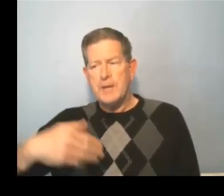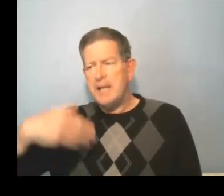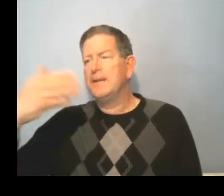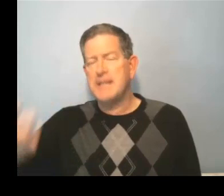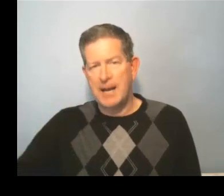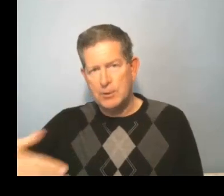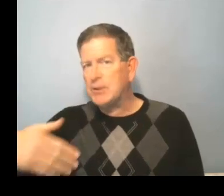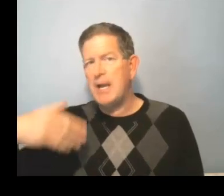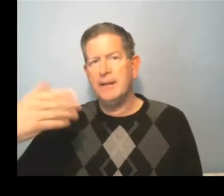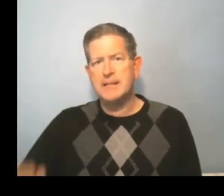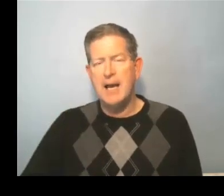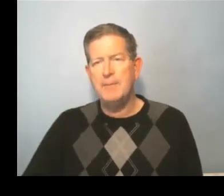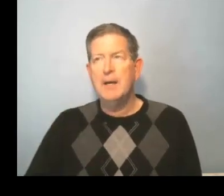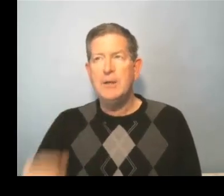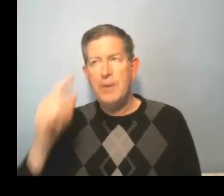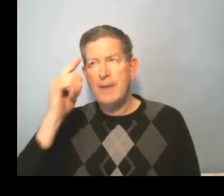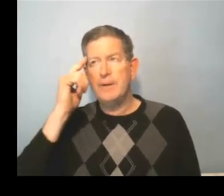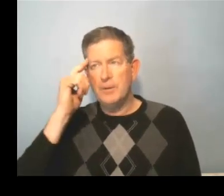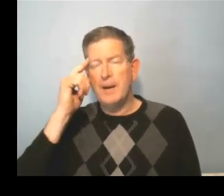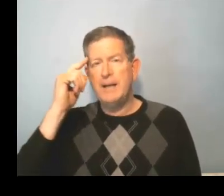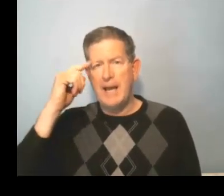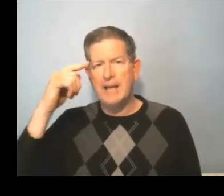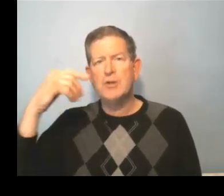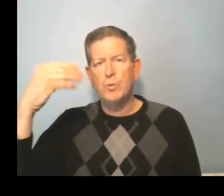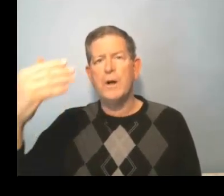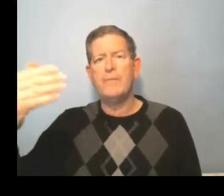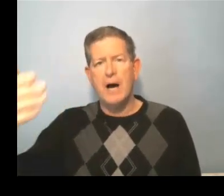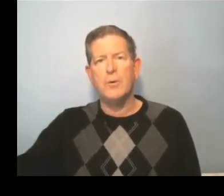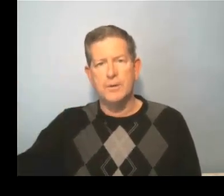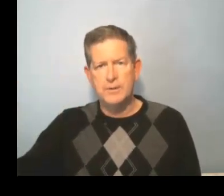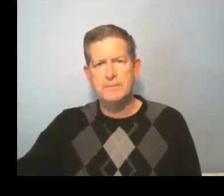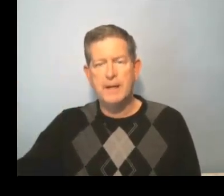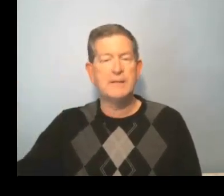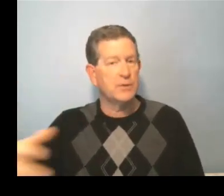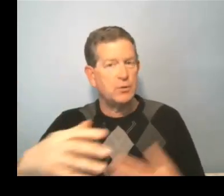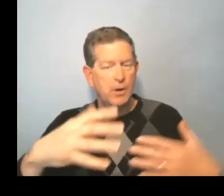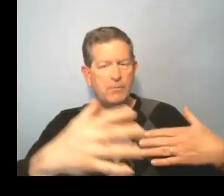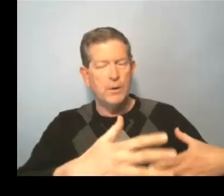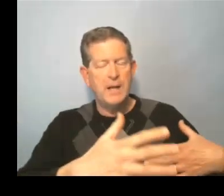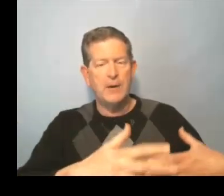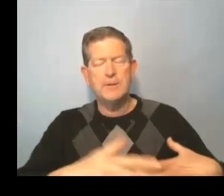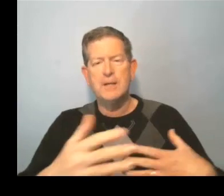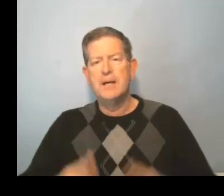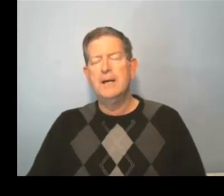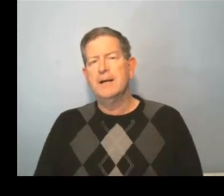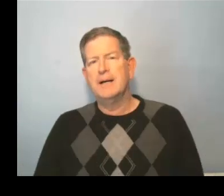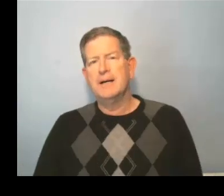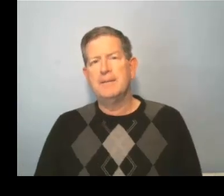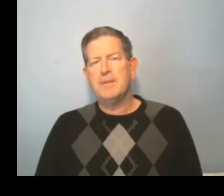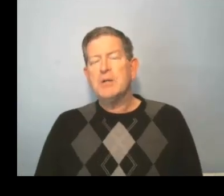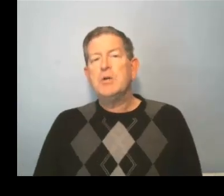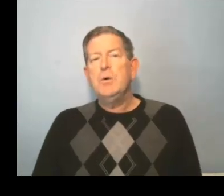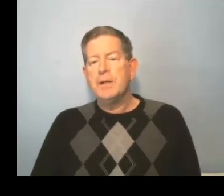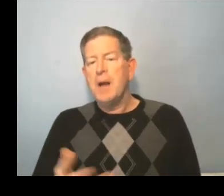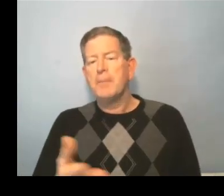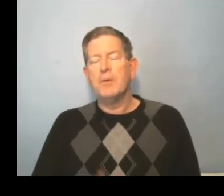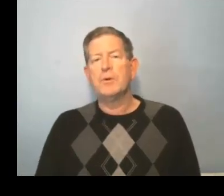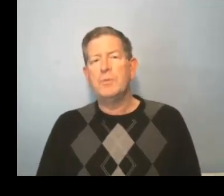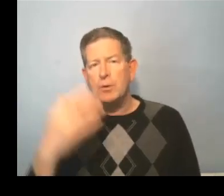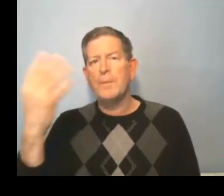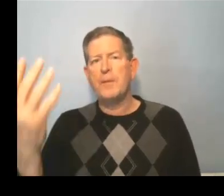you're creating the time, you're saying the time, you have to, in your mind, add 12 hours, because those 12 morning hours, to